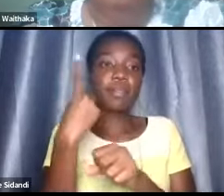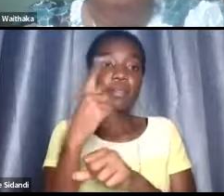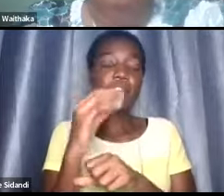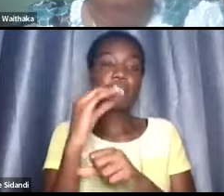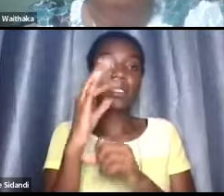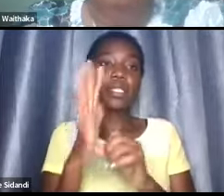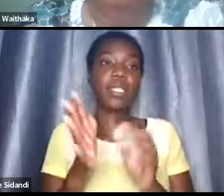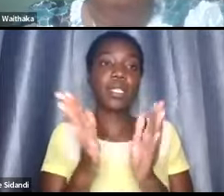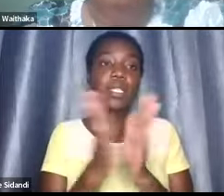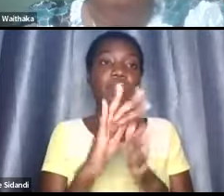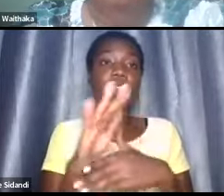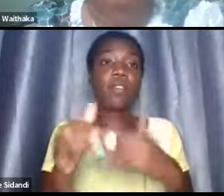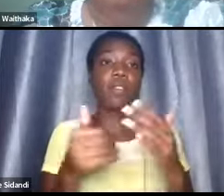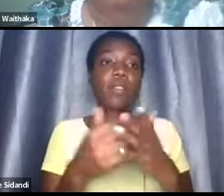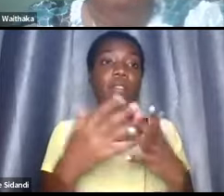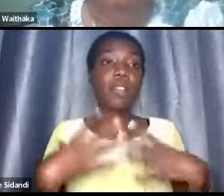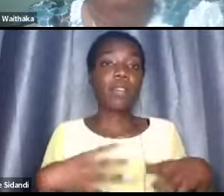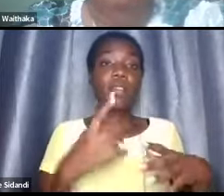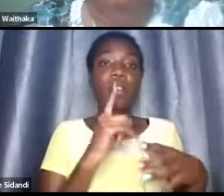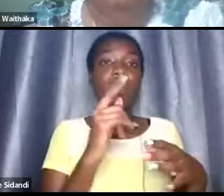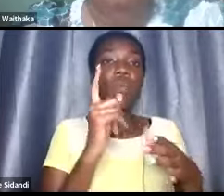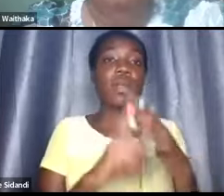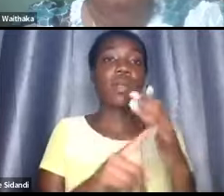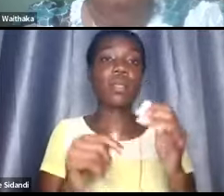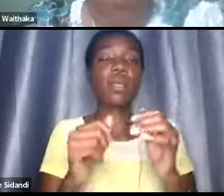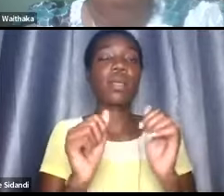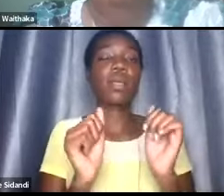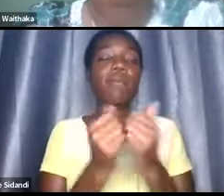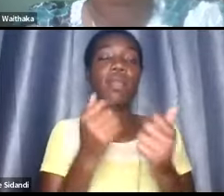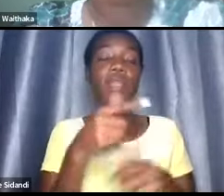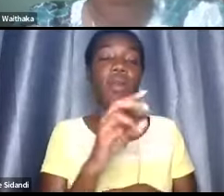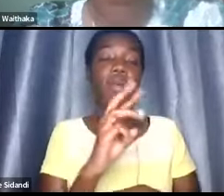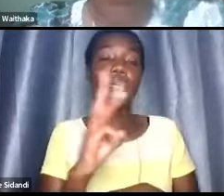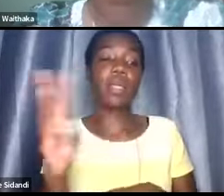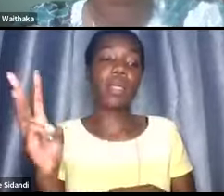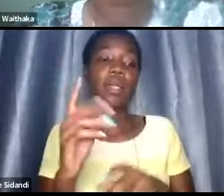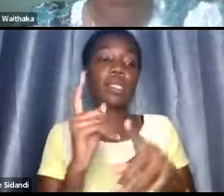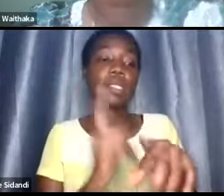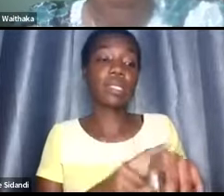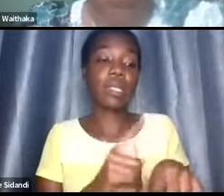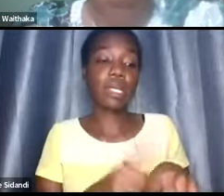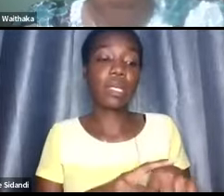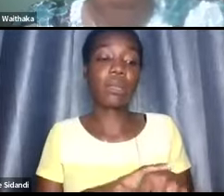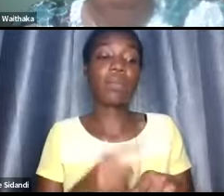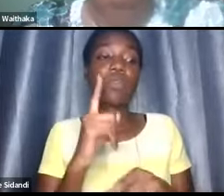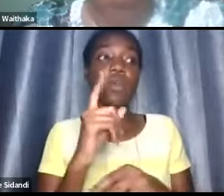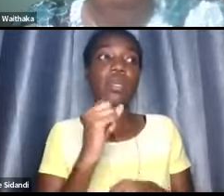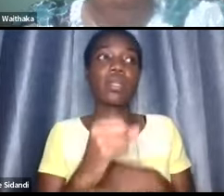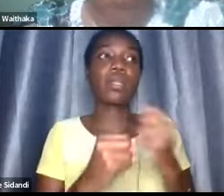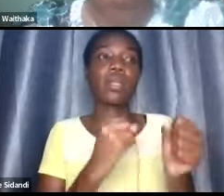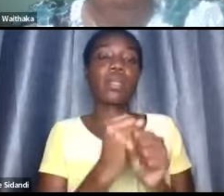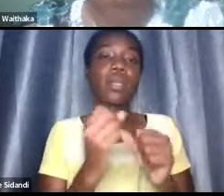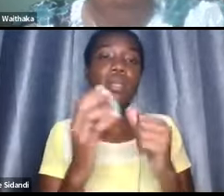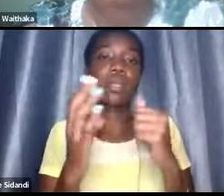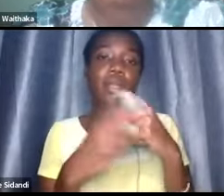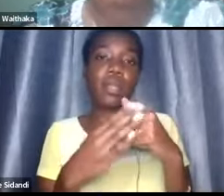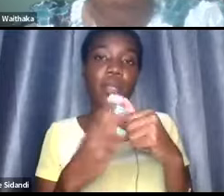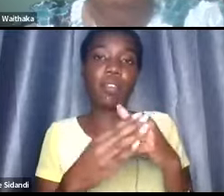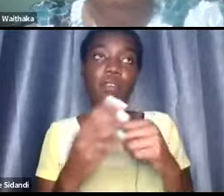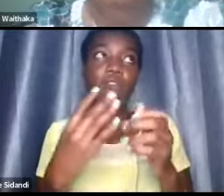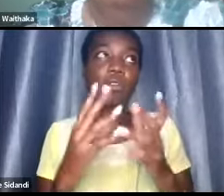everyone. What happens here in the West is when one is in year 9, which is Form 2